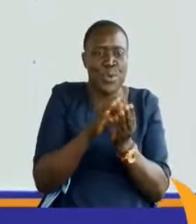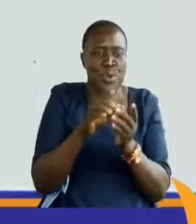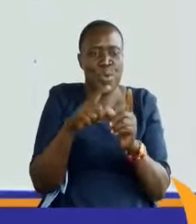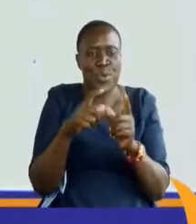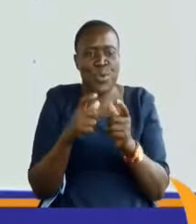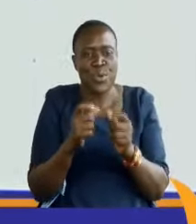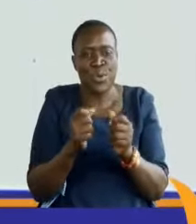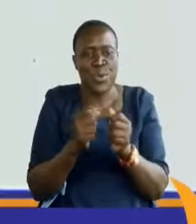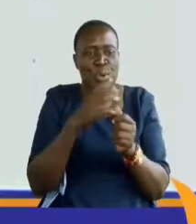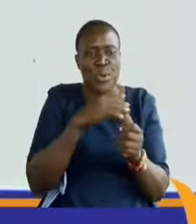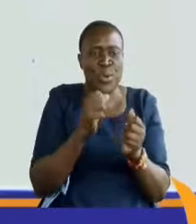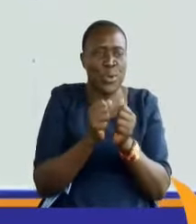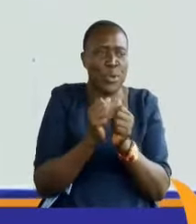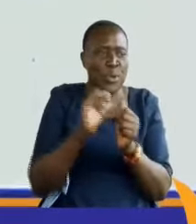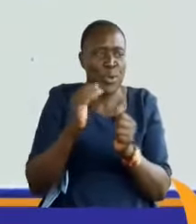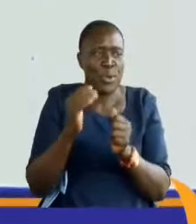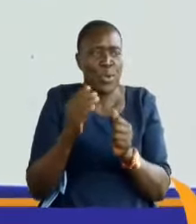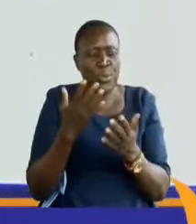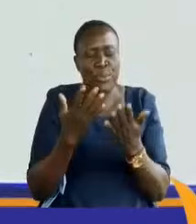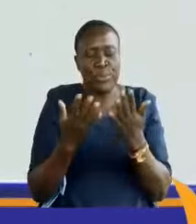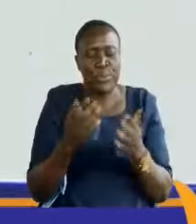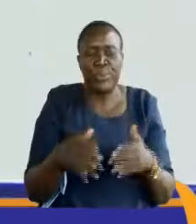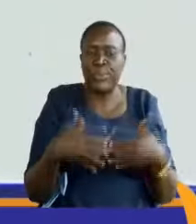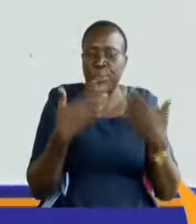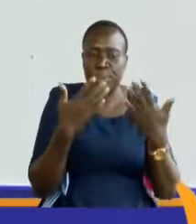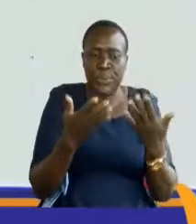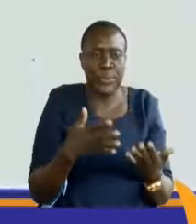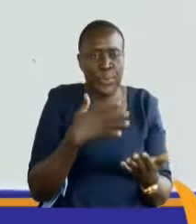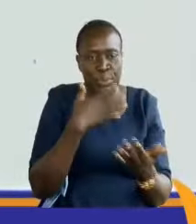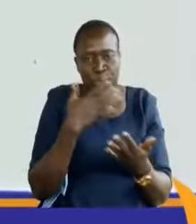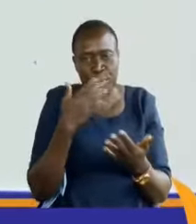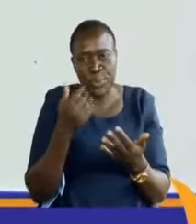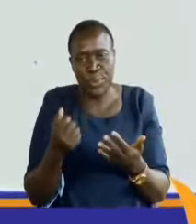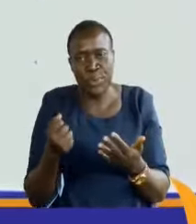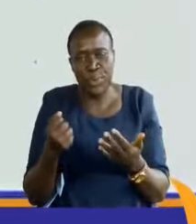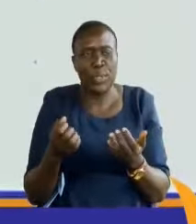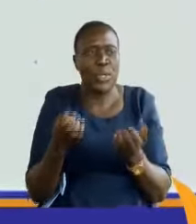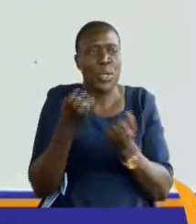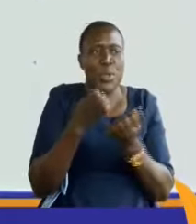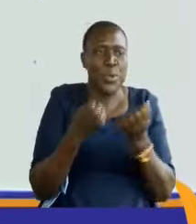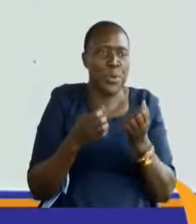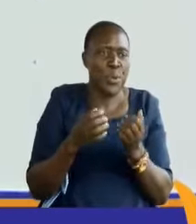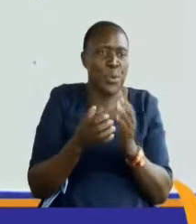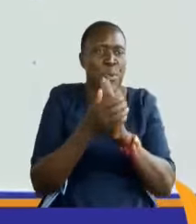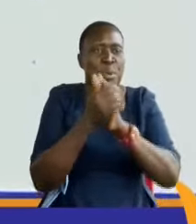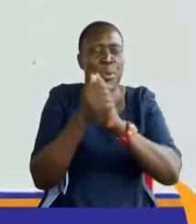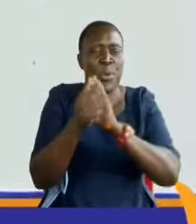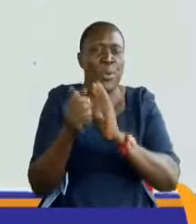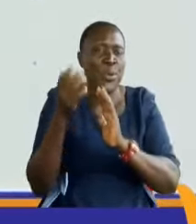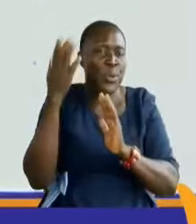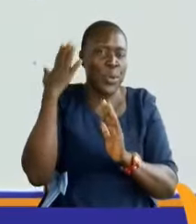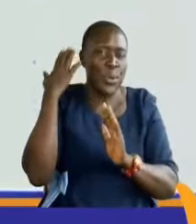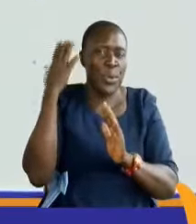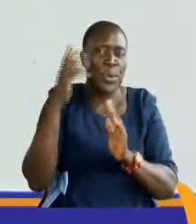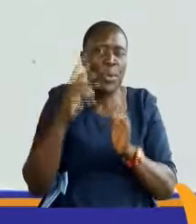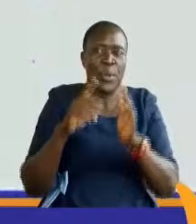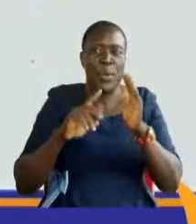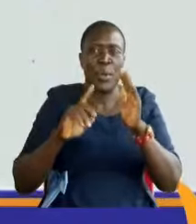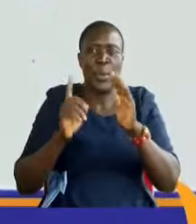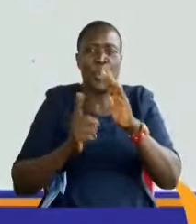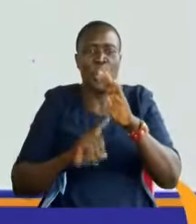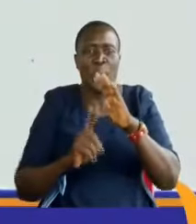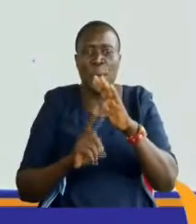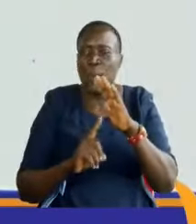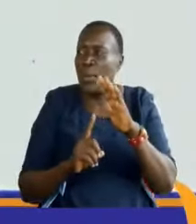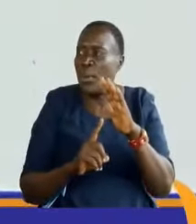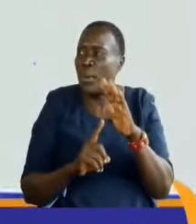10 counties, perhaps provides better synergies and better economies of scale. In the last parliament, I do